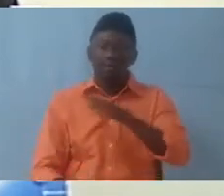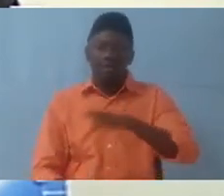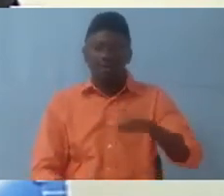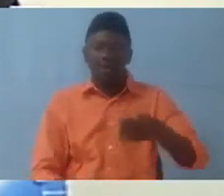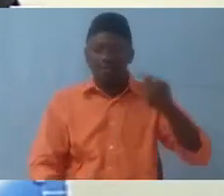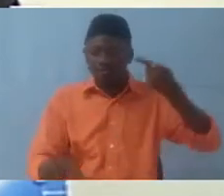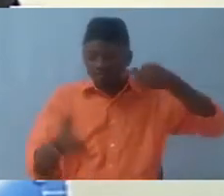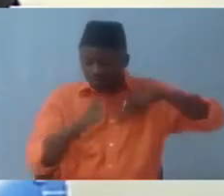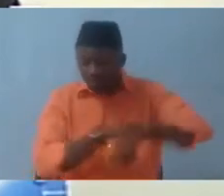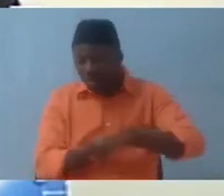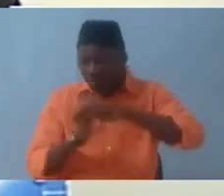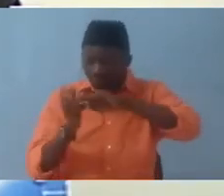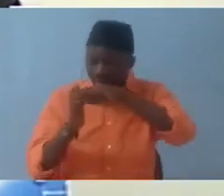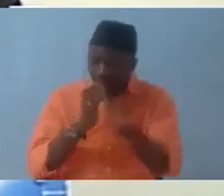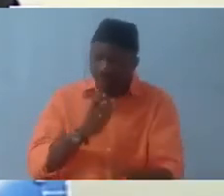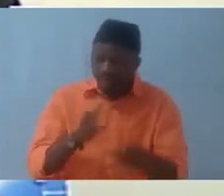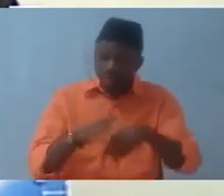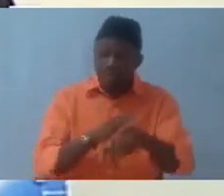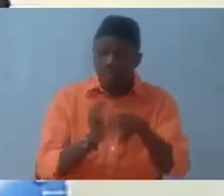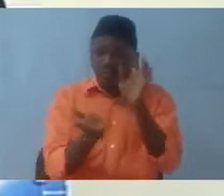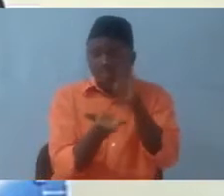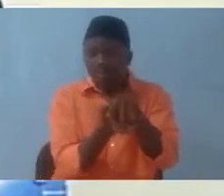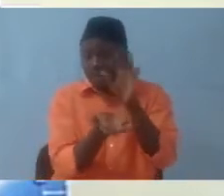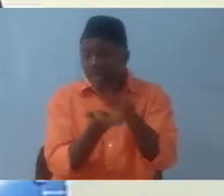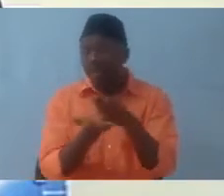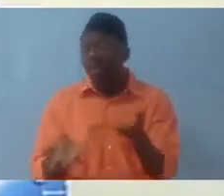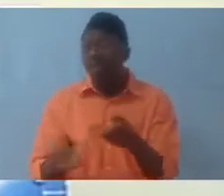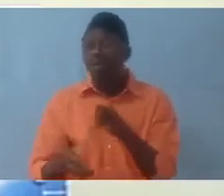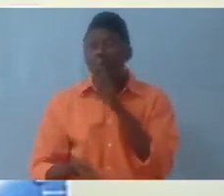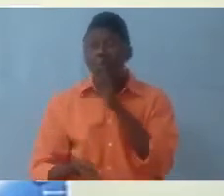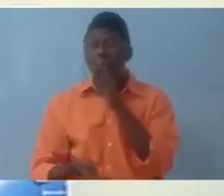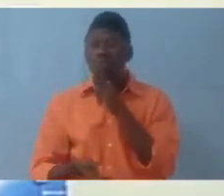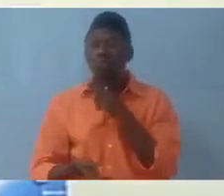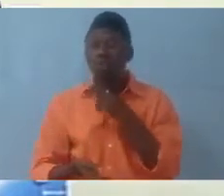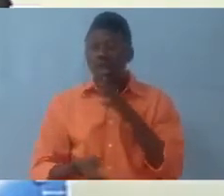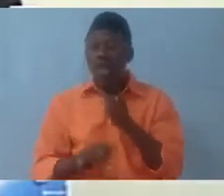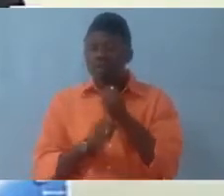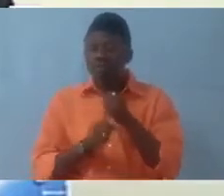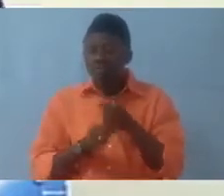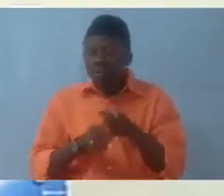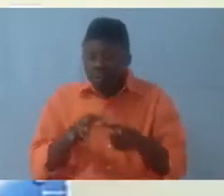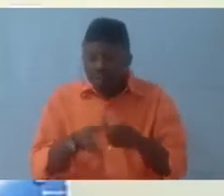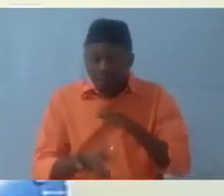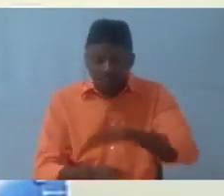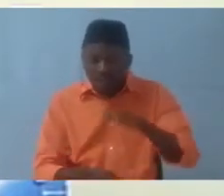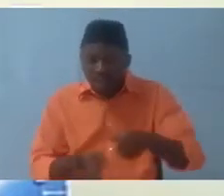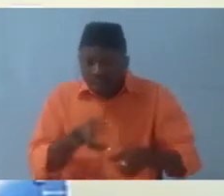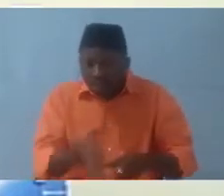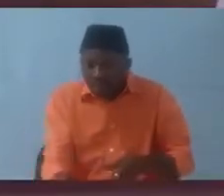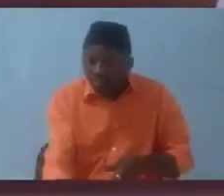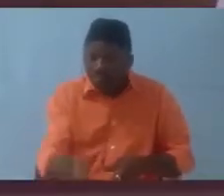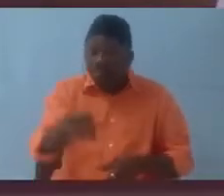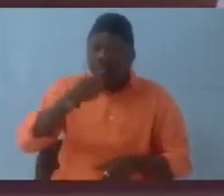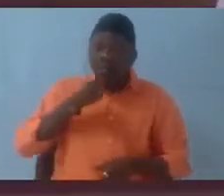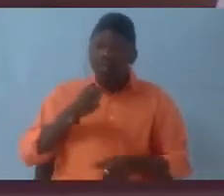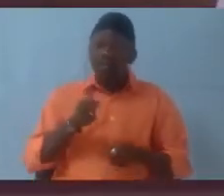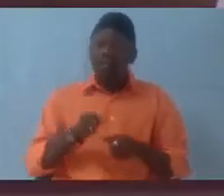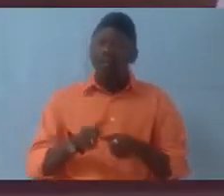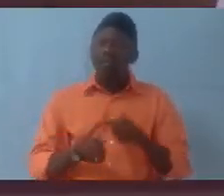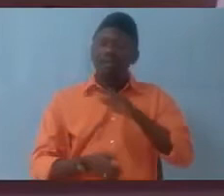nak ci ndox mo xamne ni ay jesi ga ko wor. Who will dip his hand to try to save the child? Kan moy jema dugal lo xamne pour